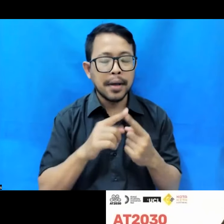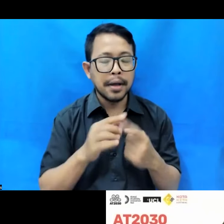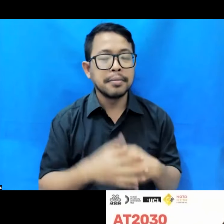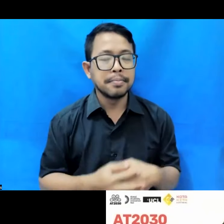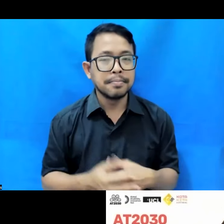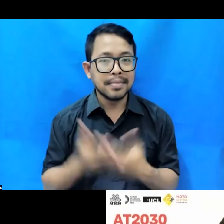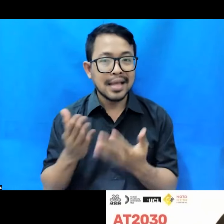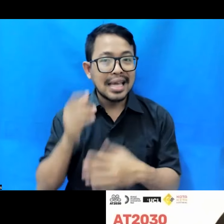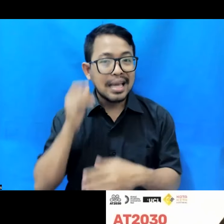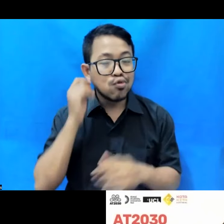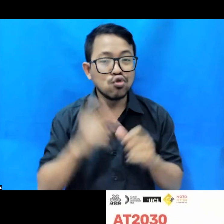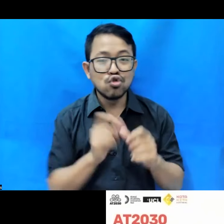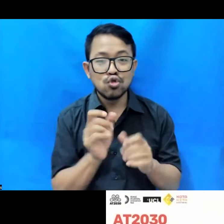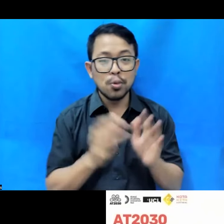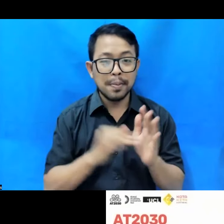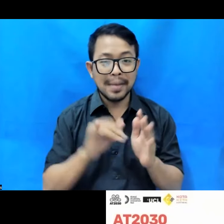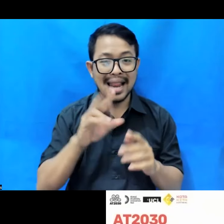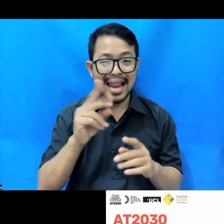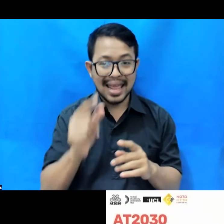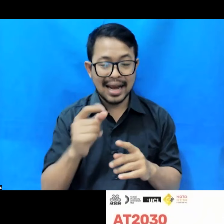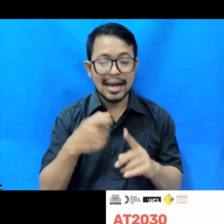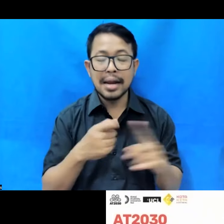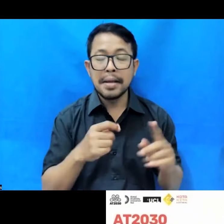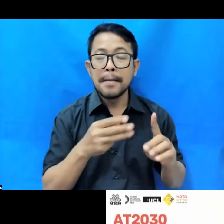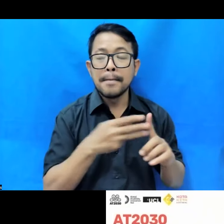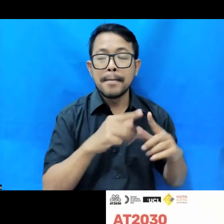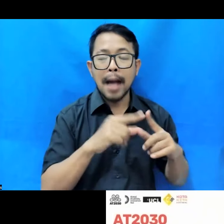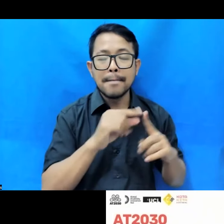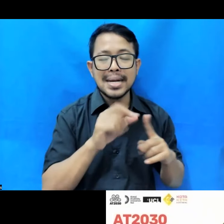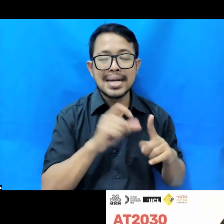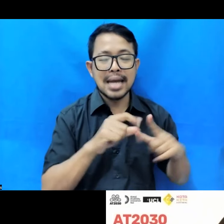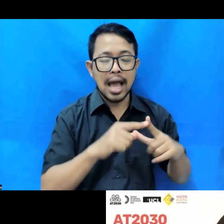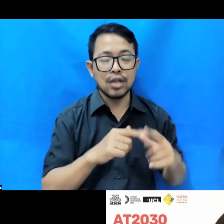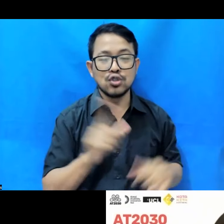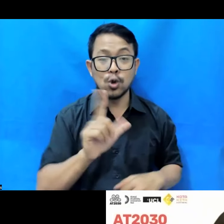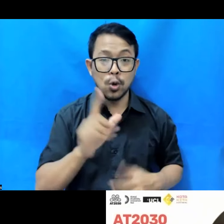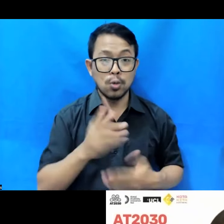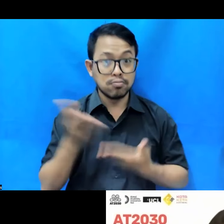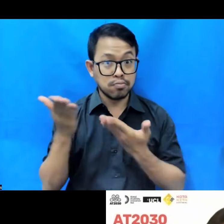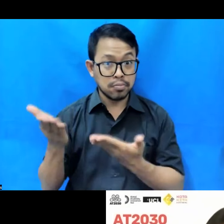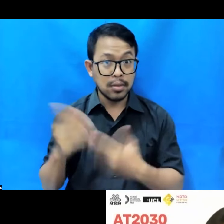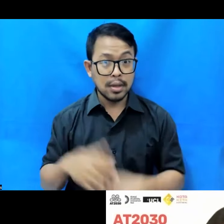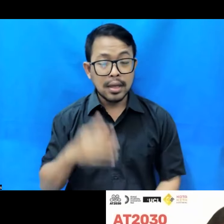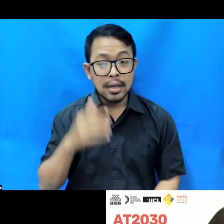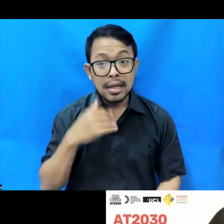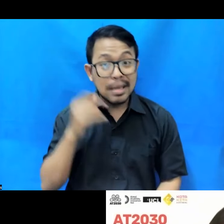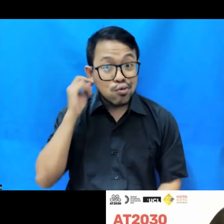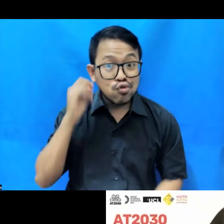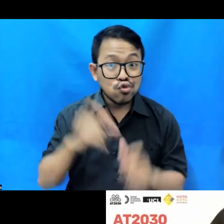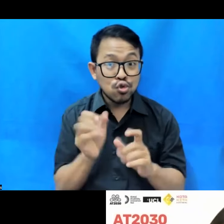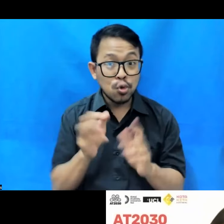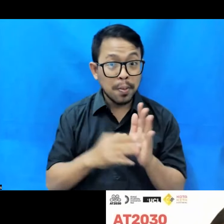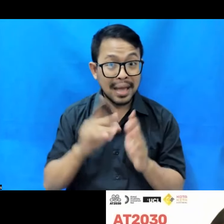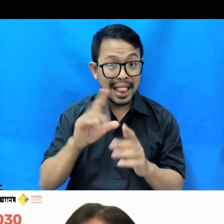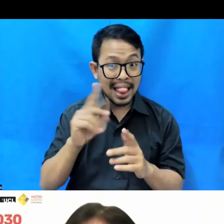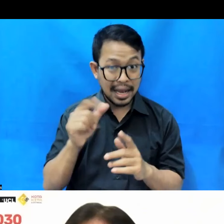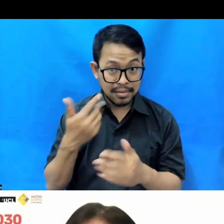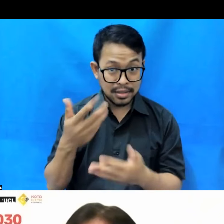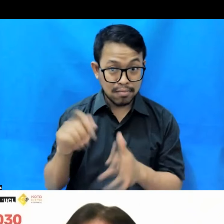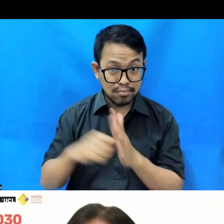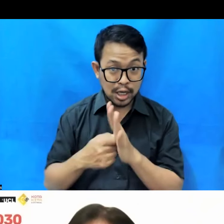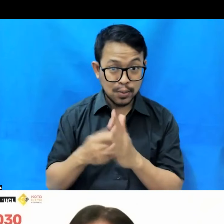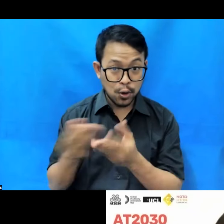first discussant, I would like to invite Ibu Sumilir from the Surakarta's Regional Development Planning Agency. Bu